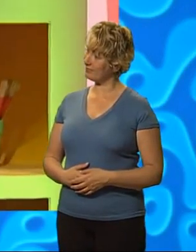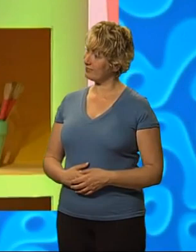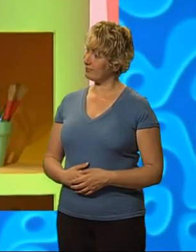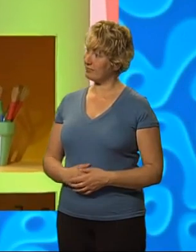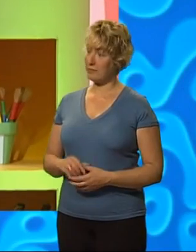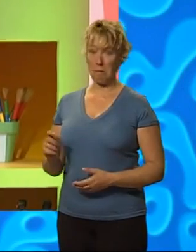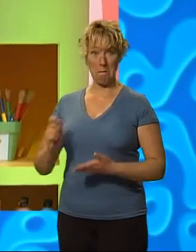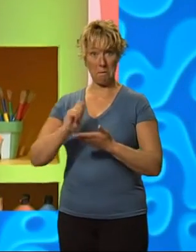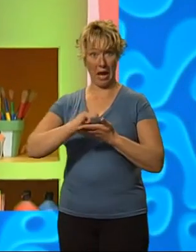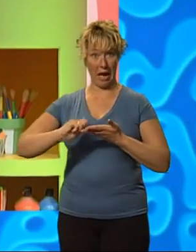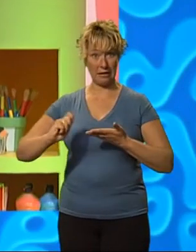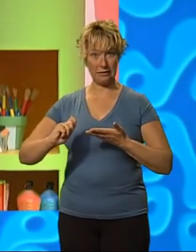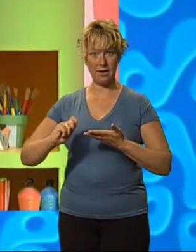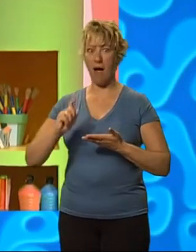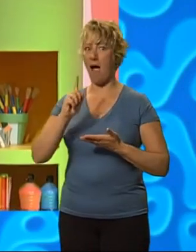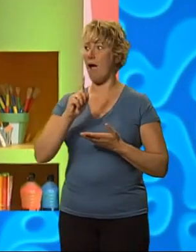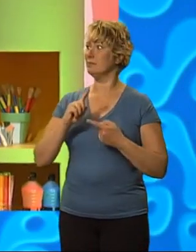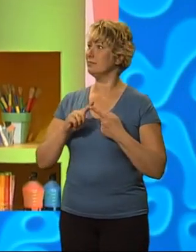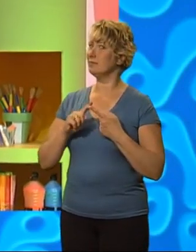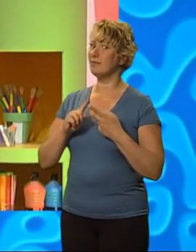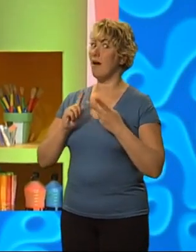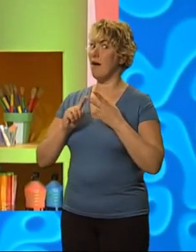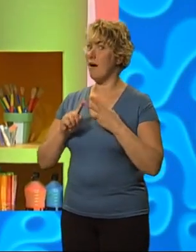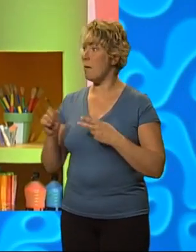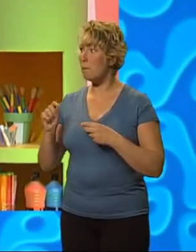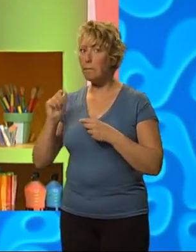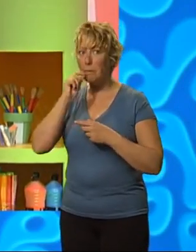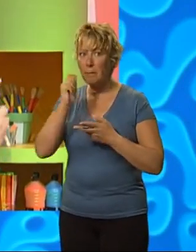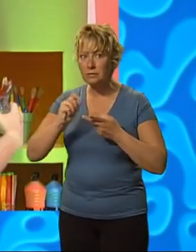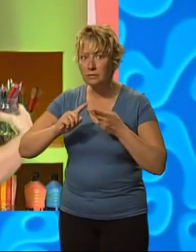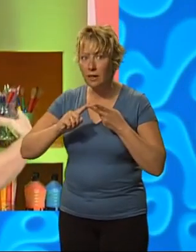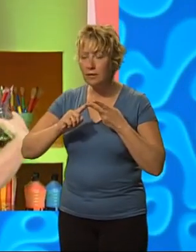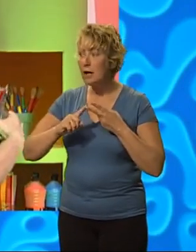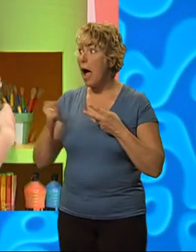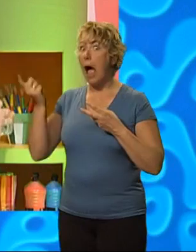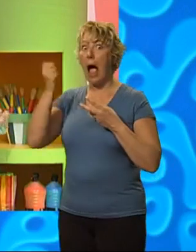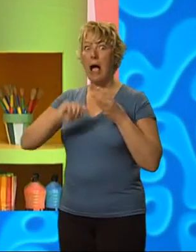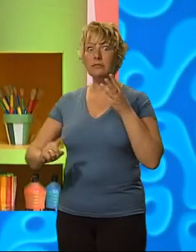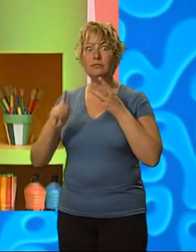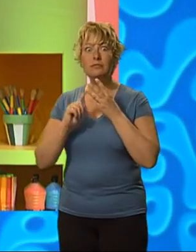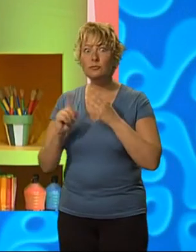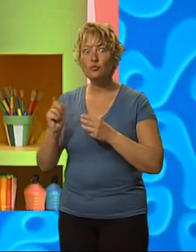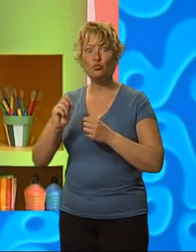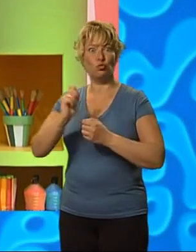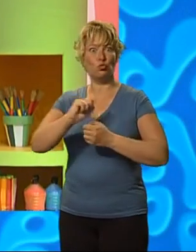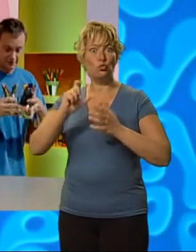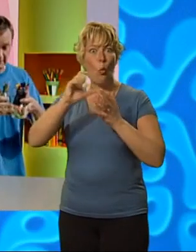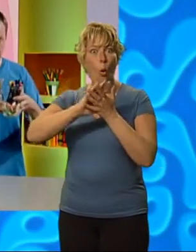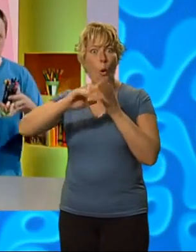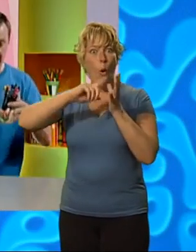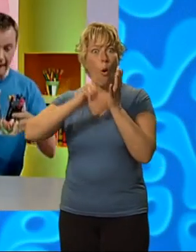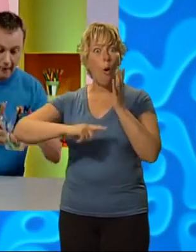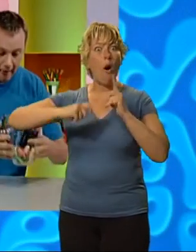Some pens and pencils and some chalks.